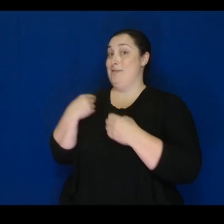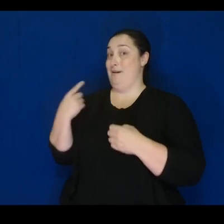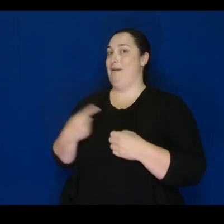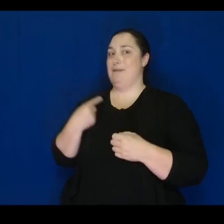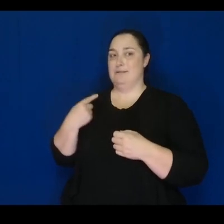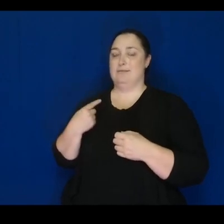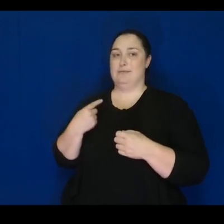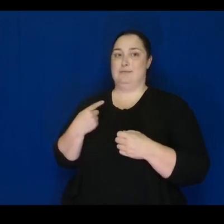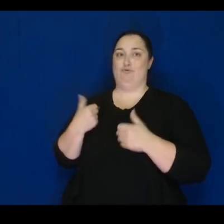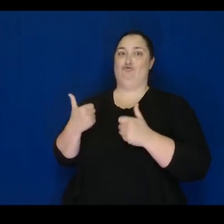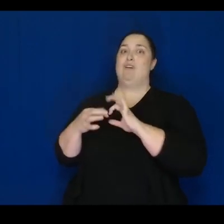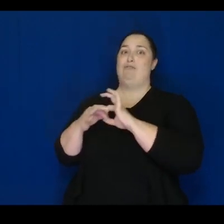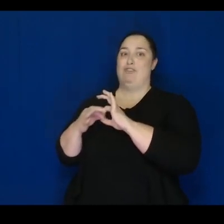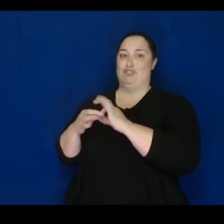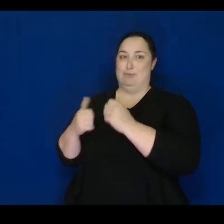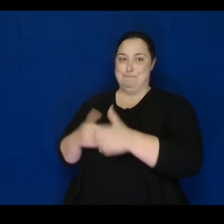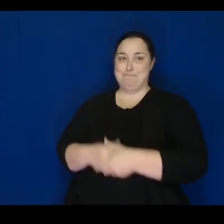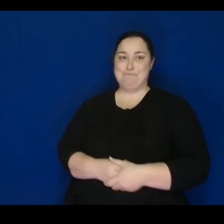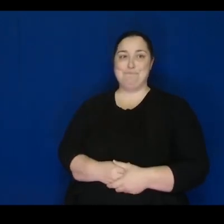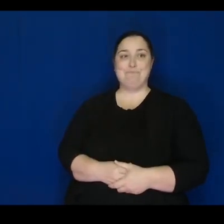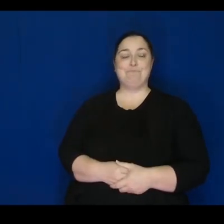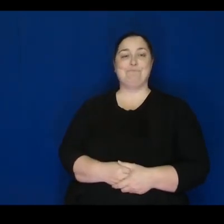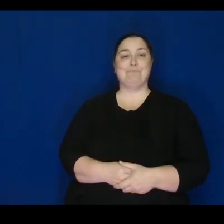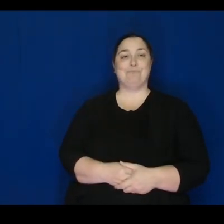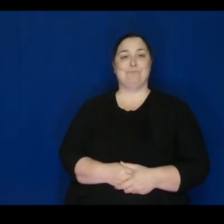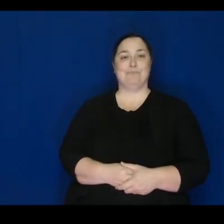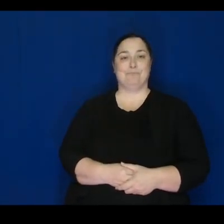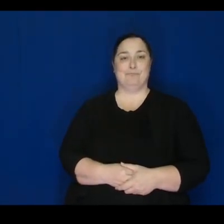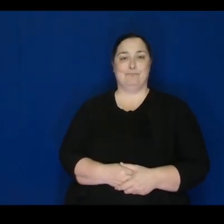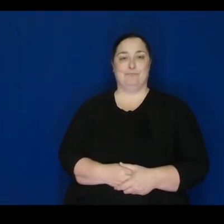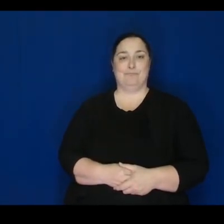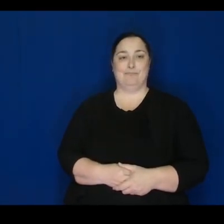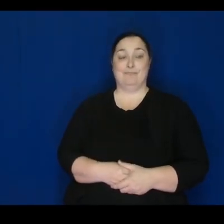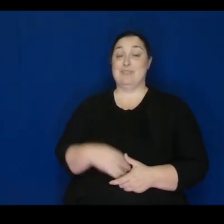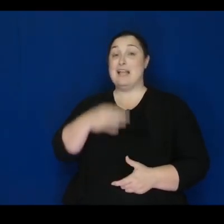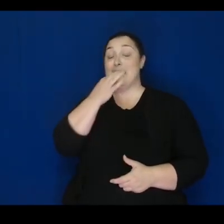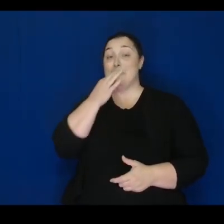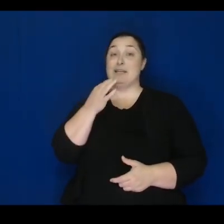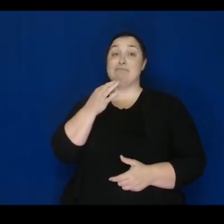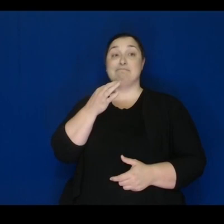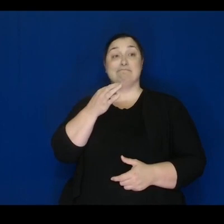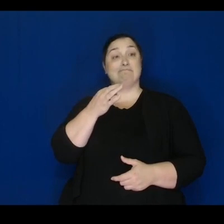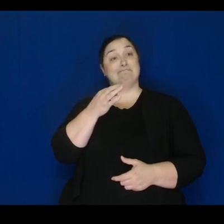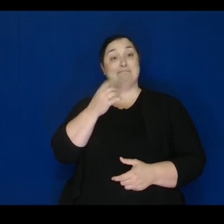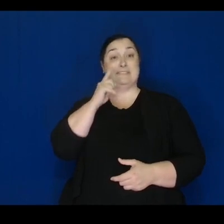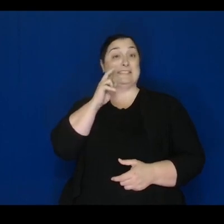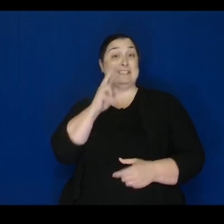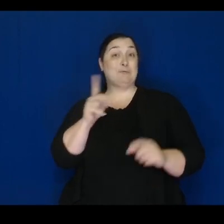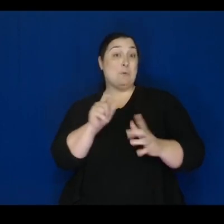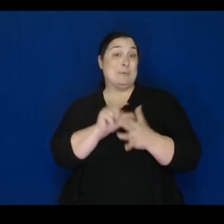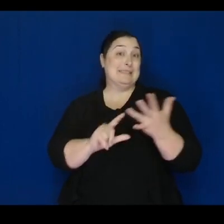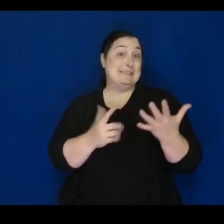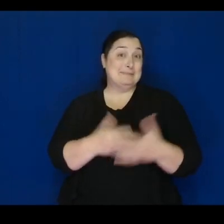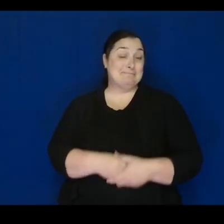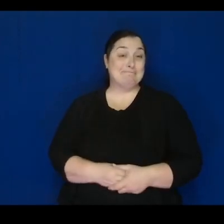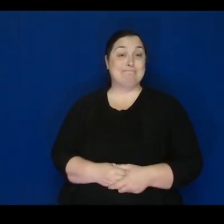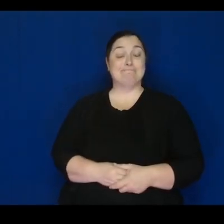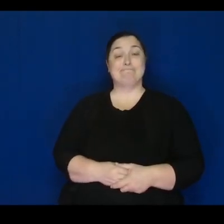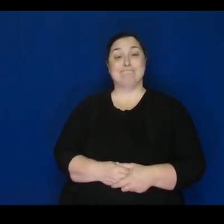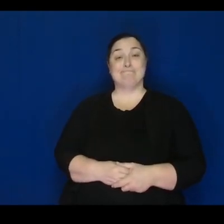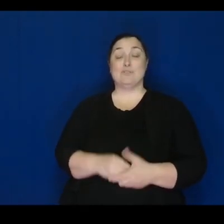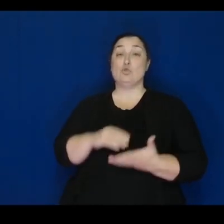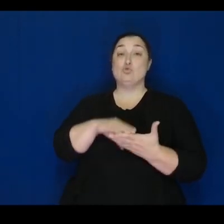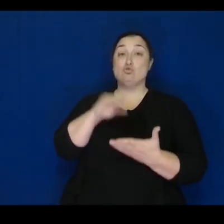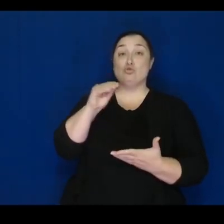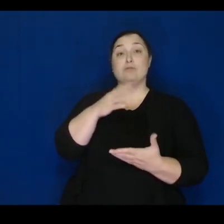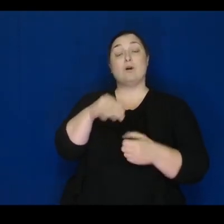a good relationship. And so I just wanted to kind of give you a picture of what we did in that program. So we had students